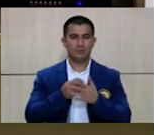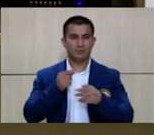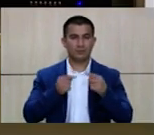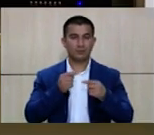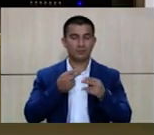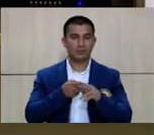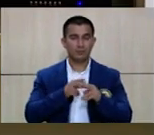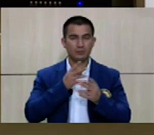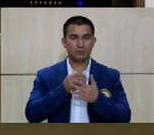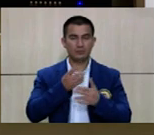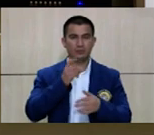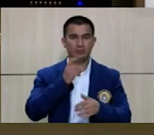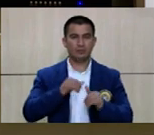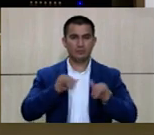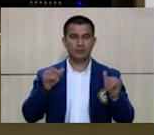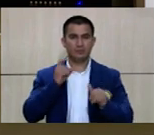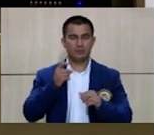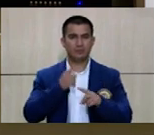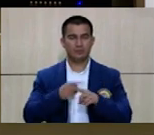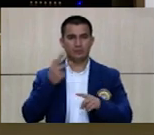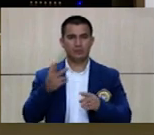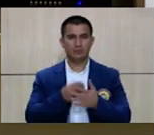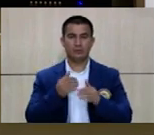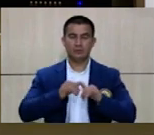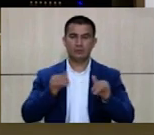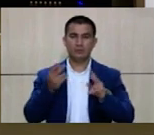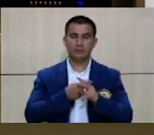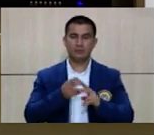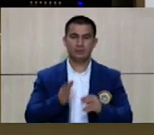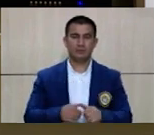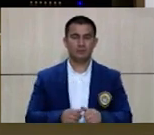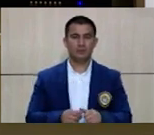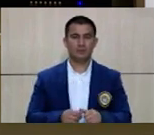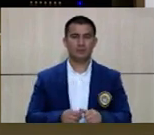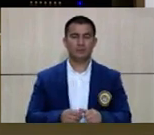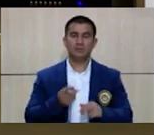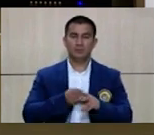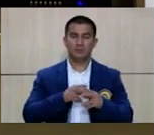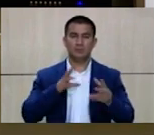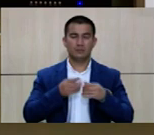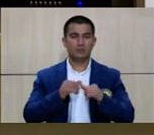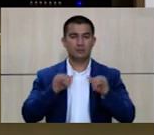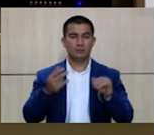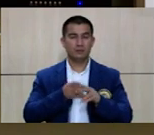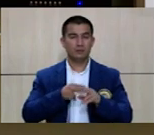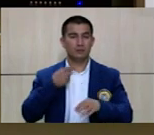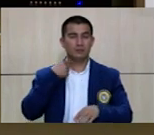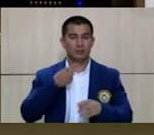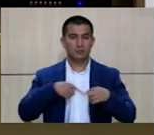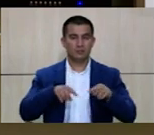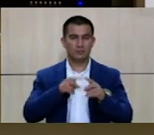ikki tomonini x ko'paytiruv x plus 3 ga ko'paytirib yuboramiz va quyidagi tenglikni hosil qilamiz.